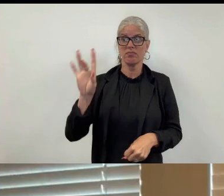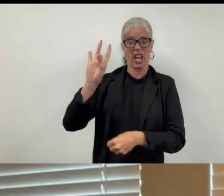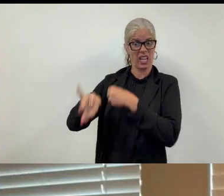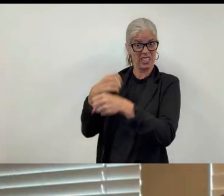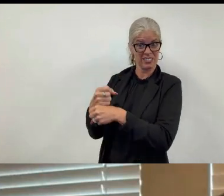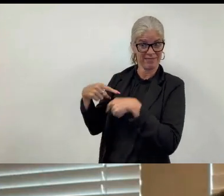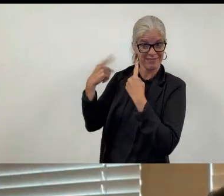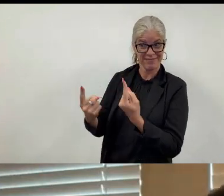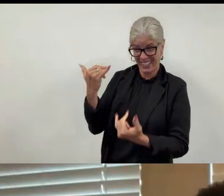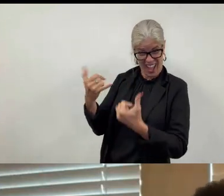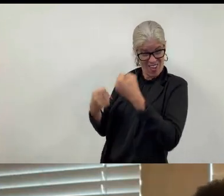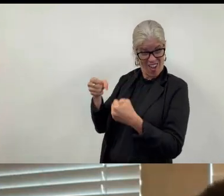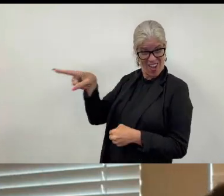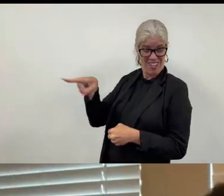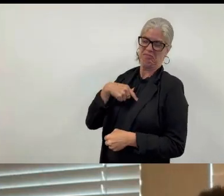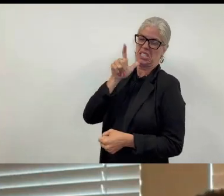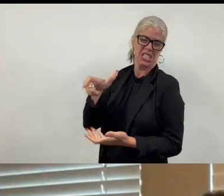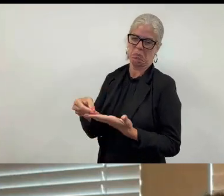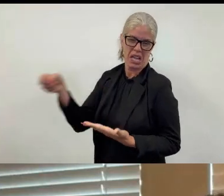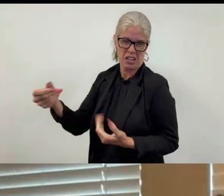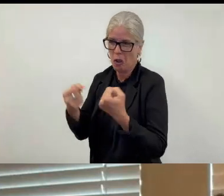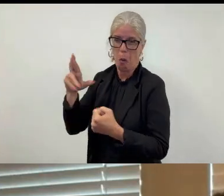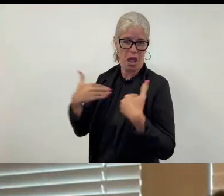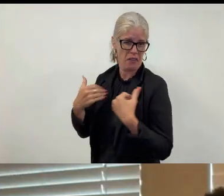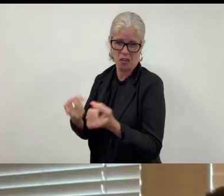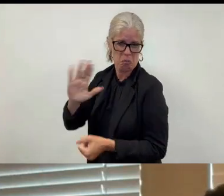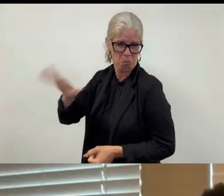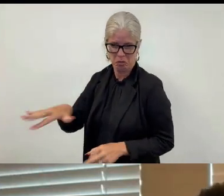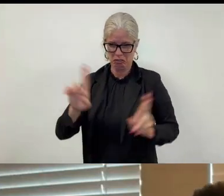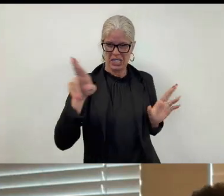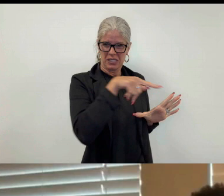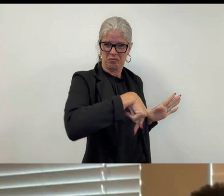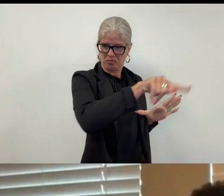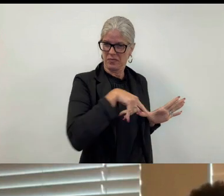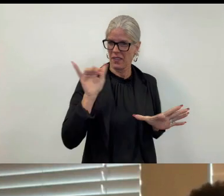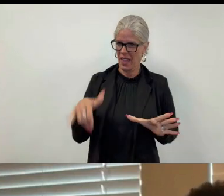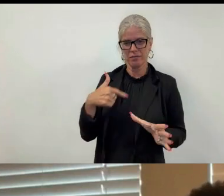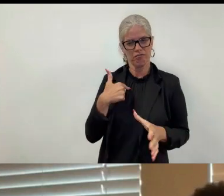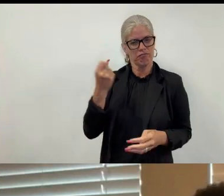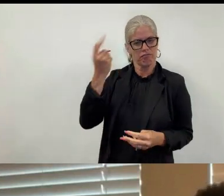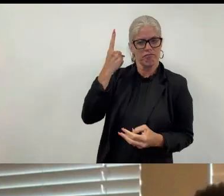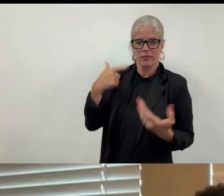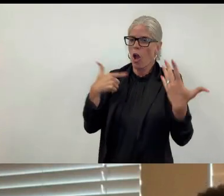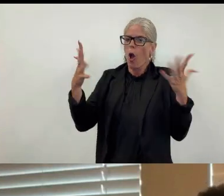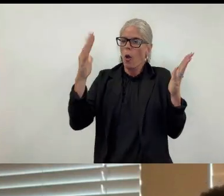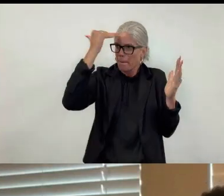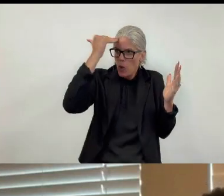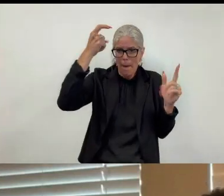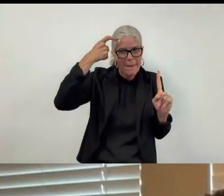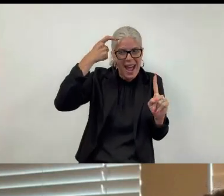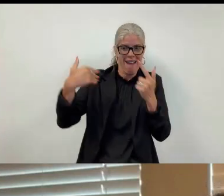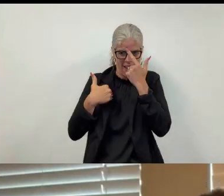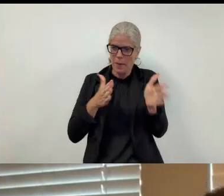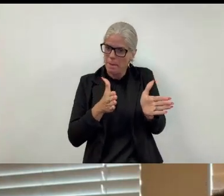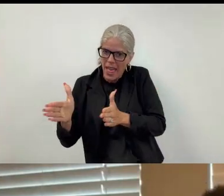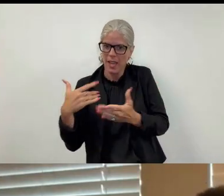while, and now it's almost 8 years later, and I still have decided not to buy a car because I've actually been really, really, really adept at,